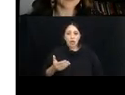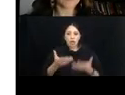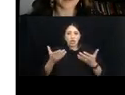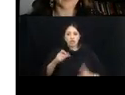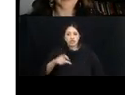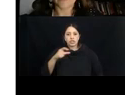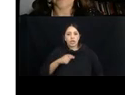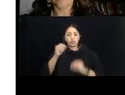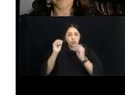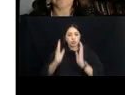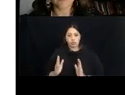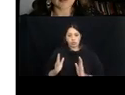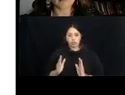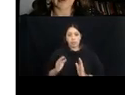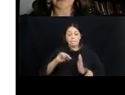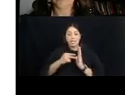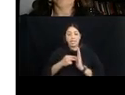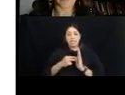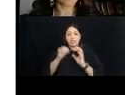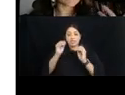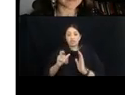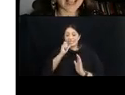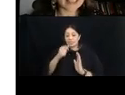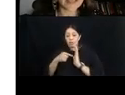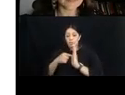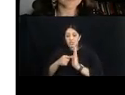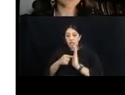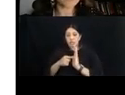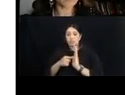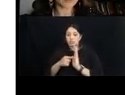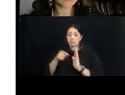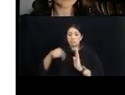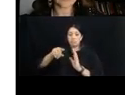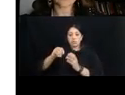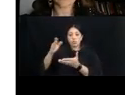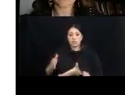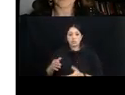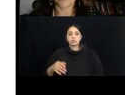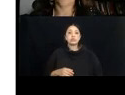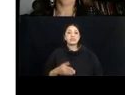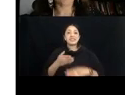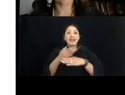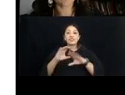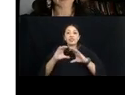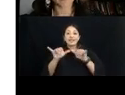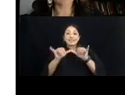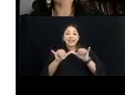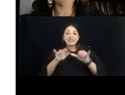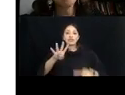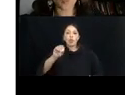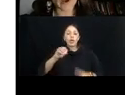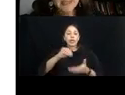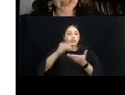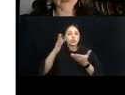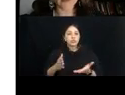the student. The student body, the average class size was 40 students, and the ratio of counselors